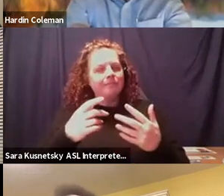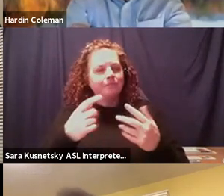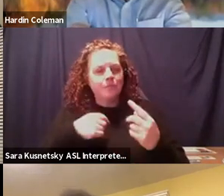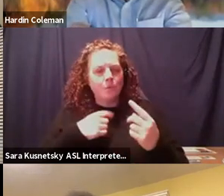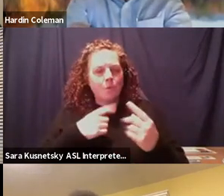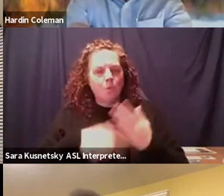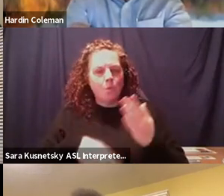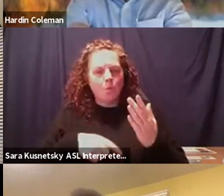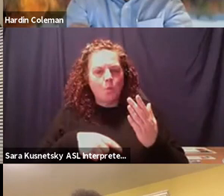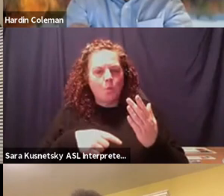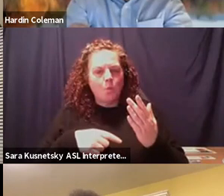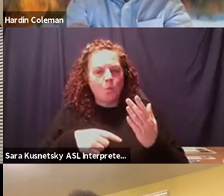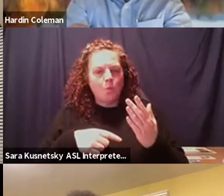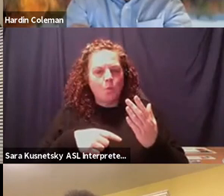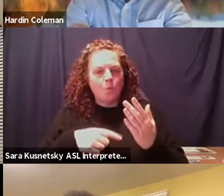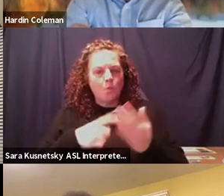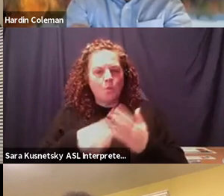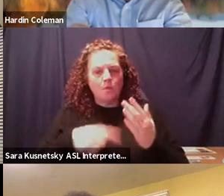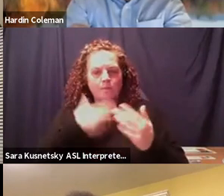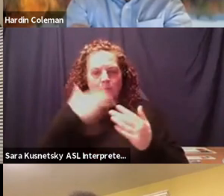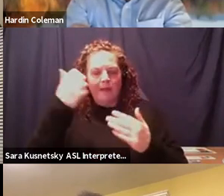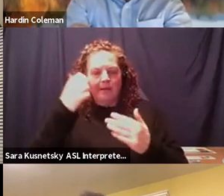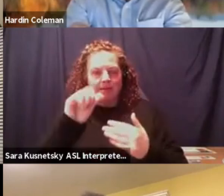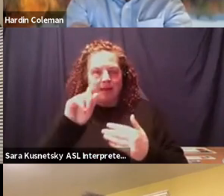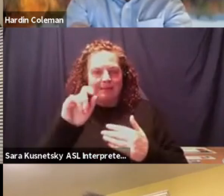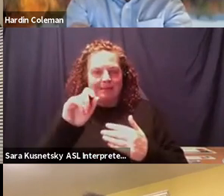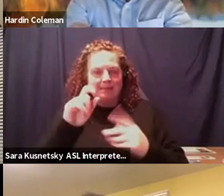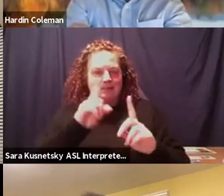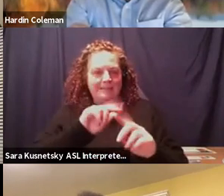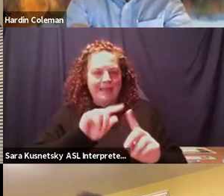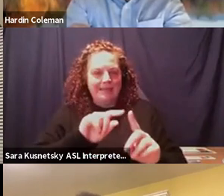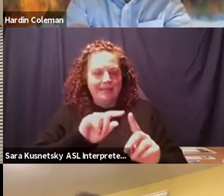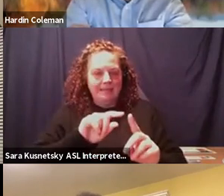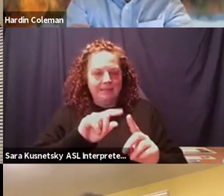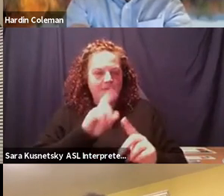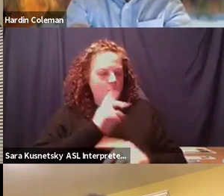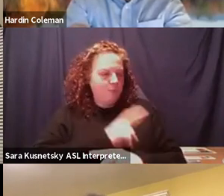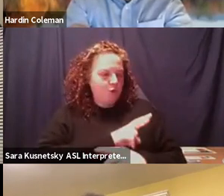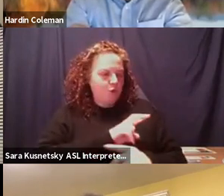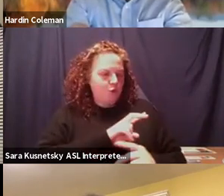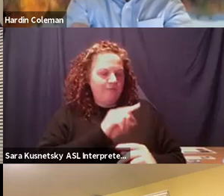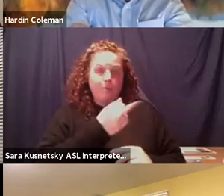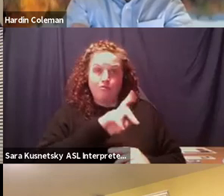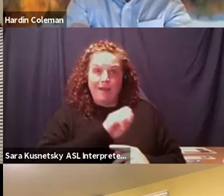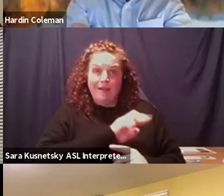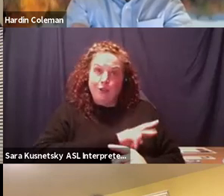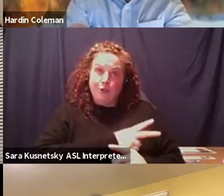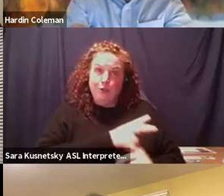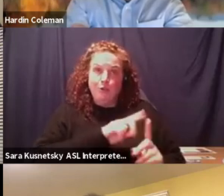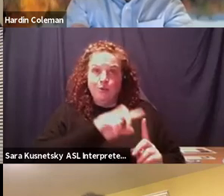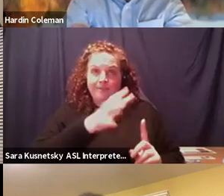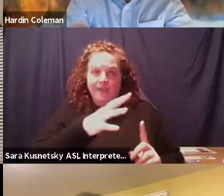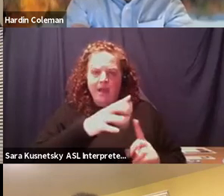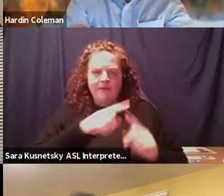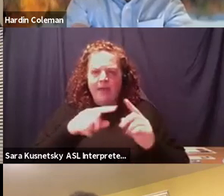the best attendance amongst grades 2 to 5, but drop-offs in middle and high school as well in elementary. Are there